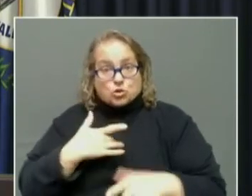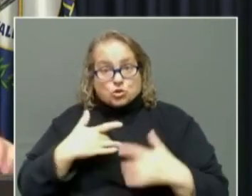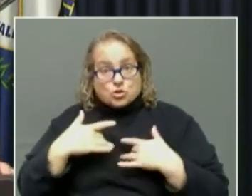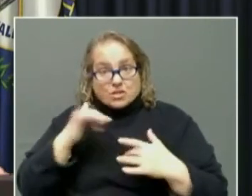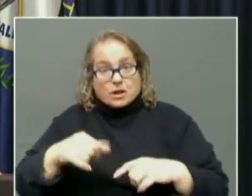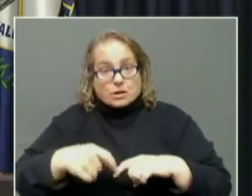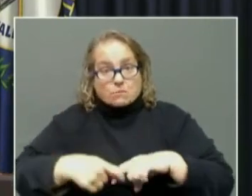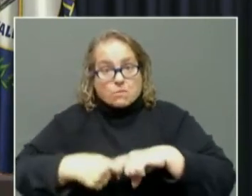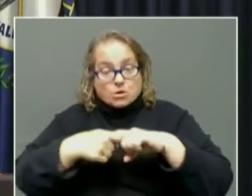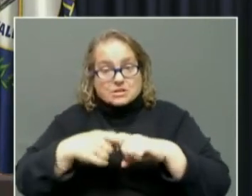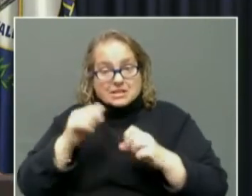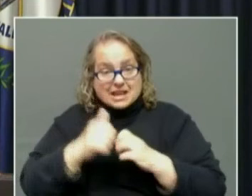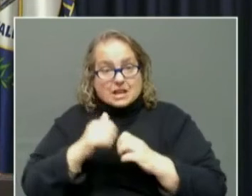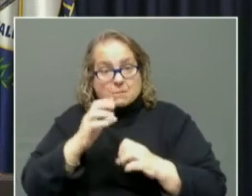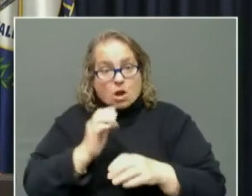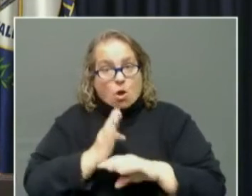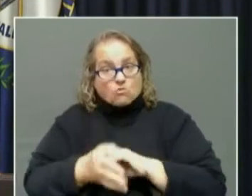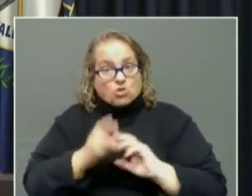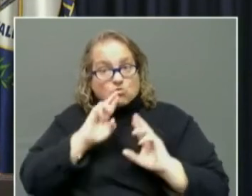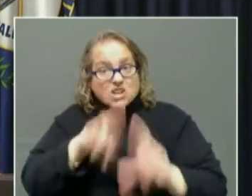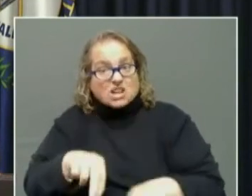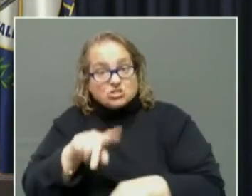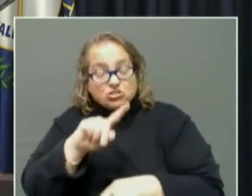an overreaction?